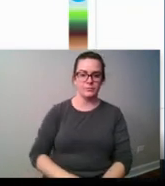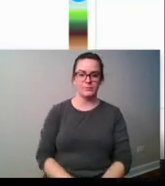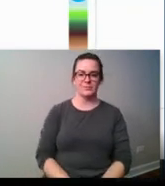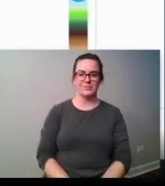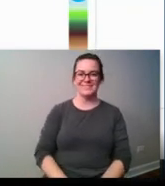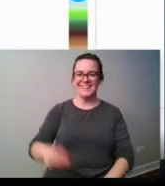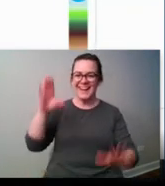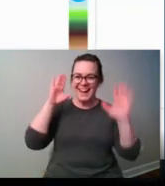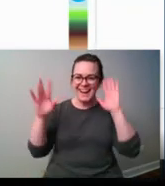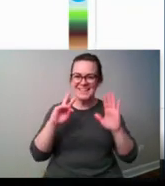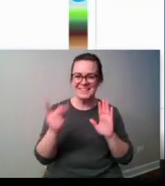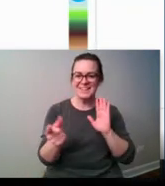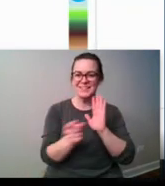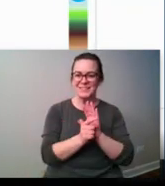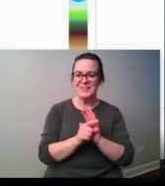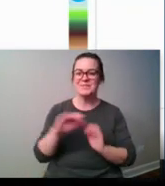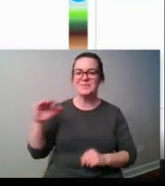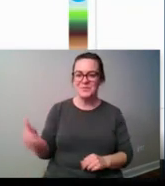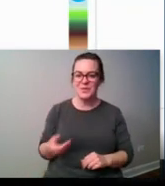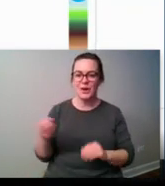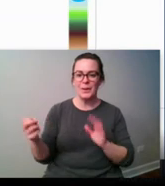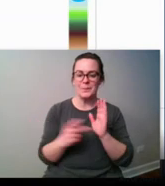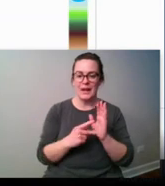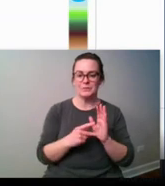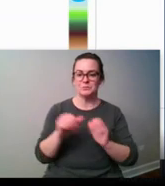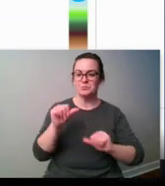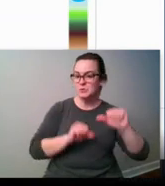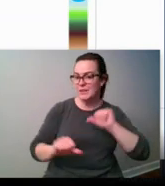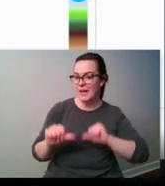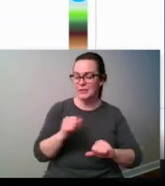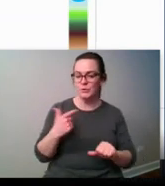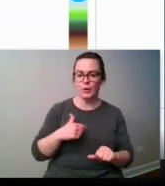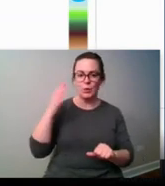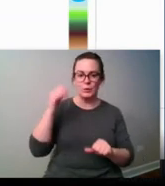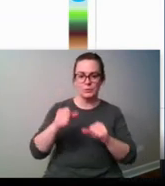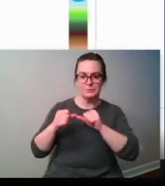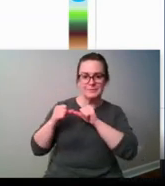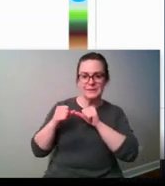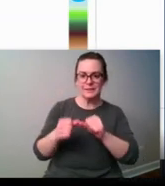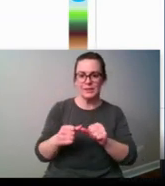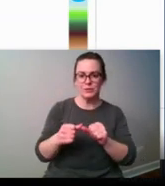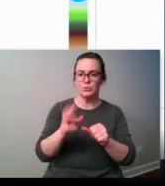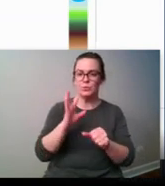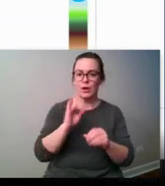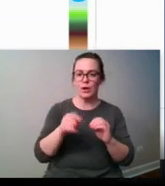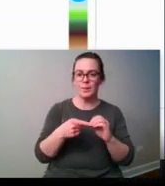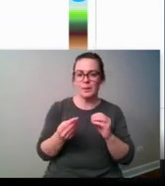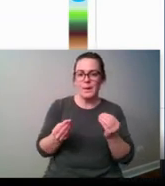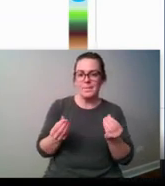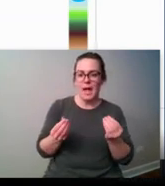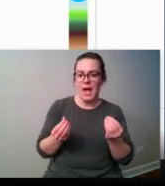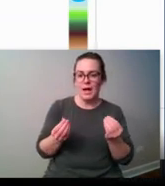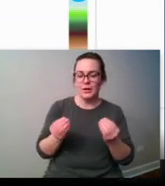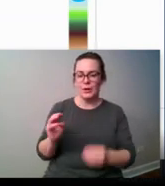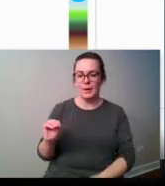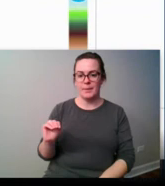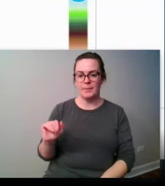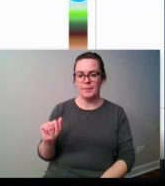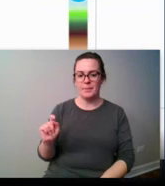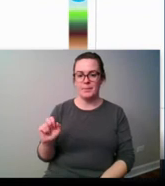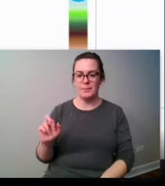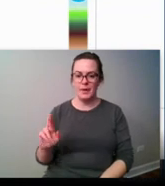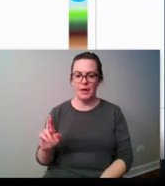Hi, second grade. Welcome back to science. We are going to continue our discussion on matter. And we've been talking about how we can mix